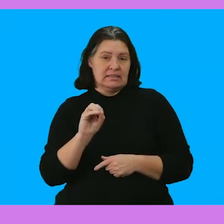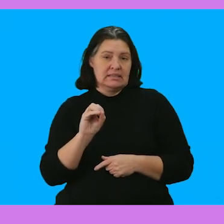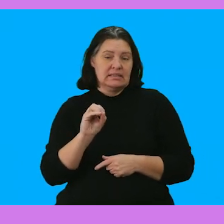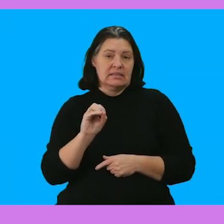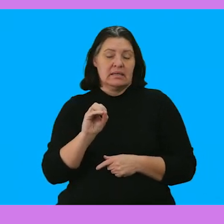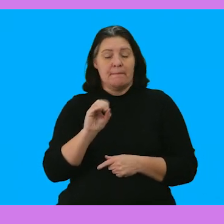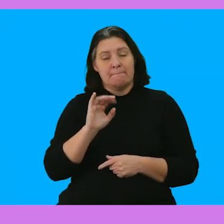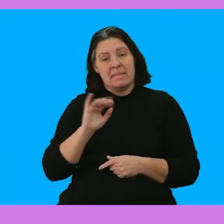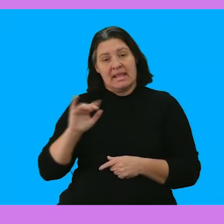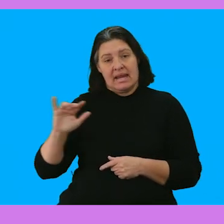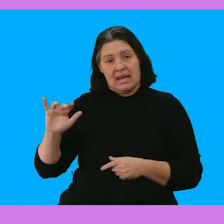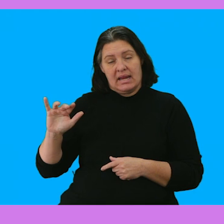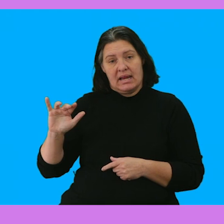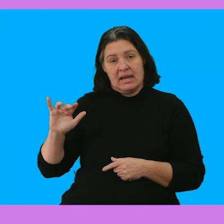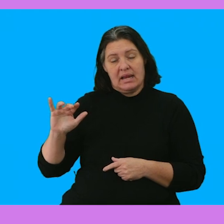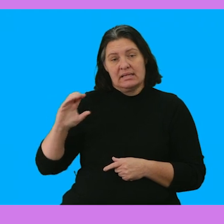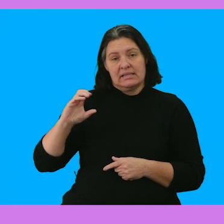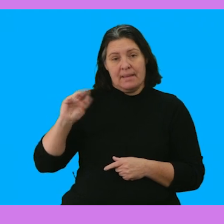130 million